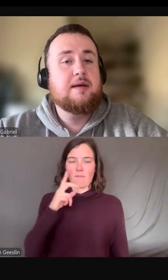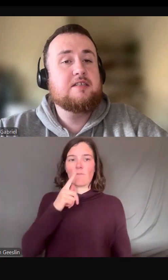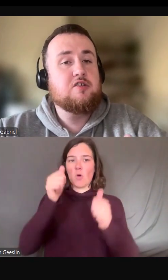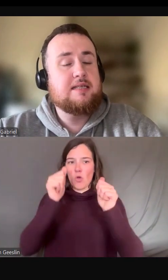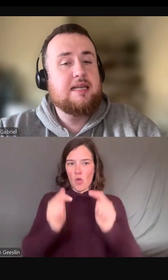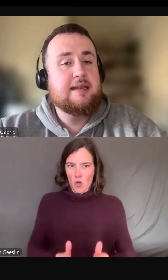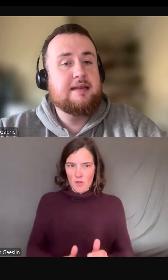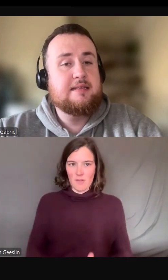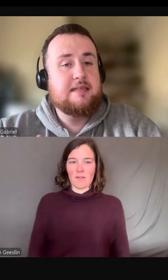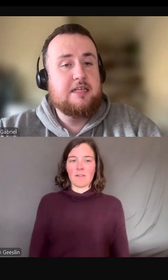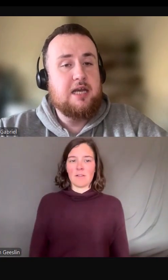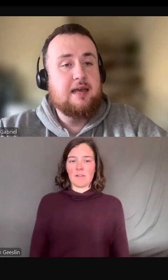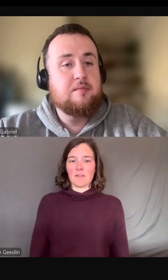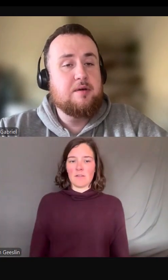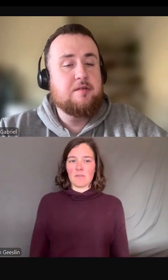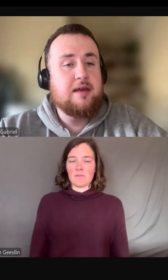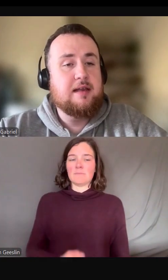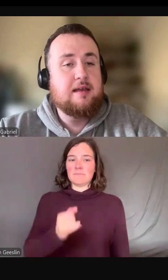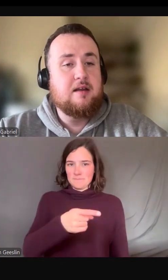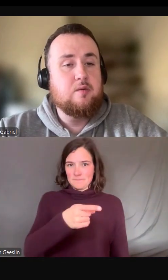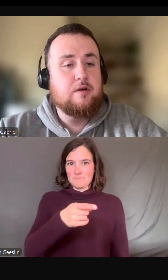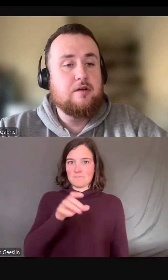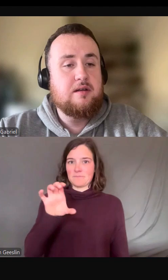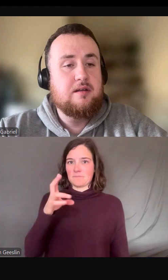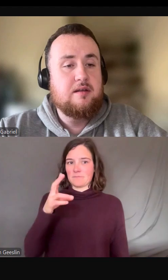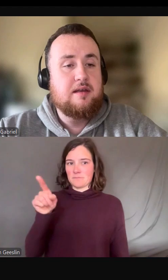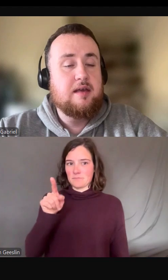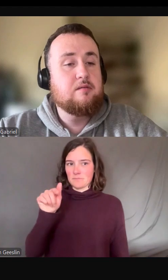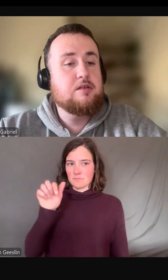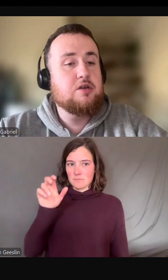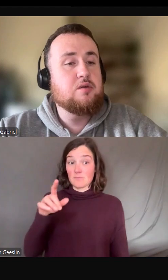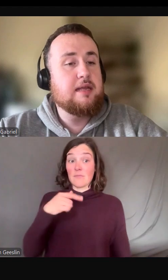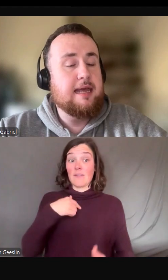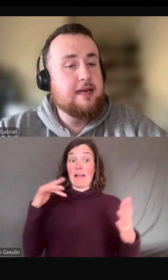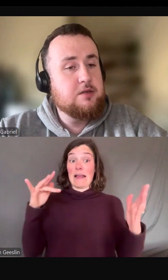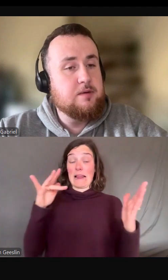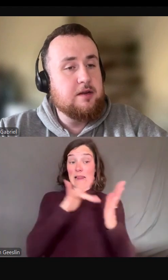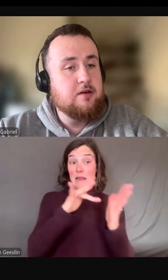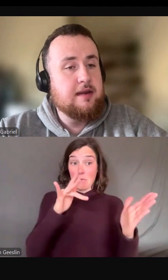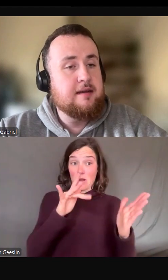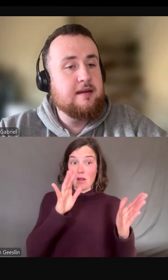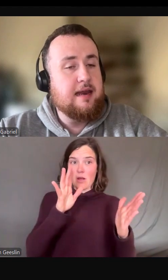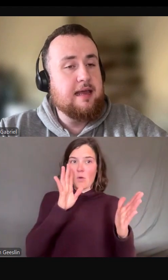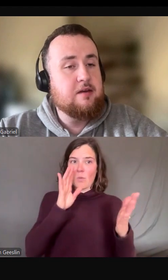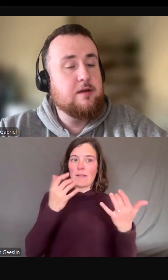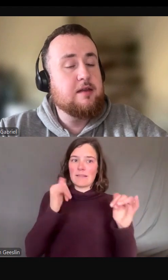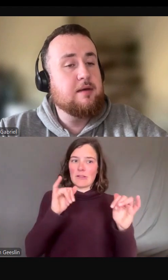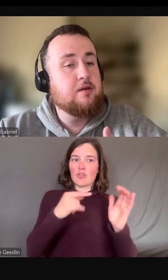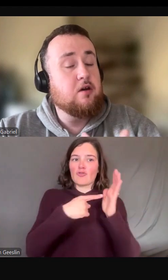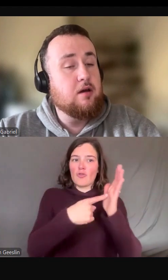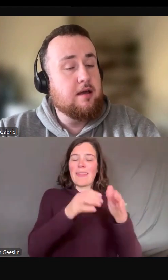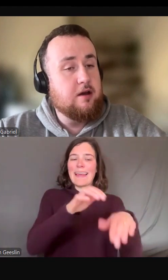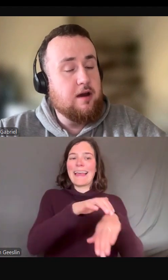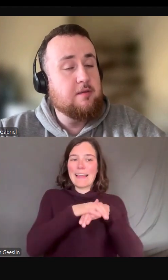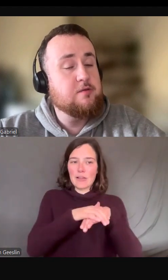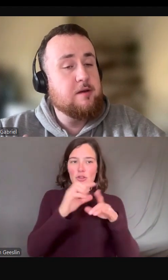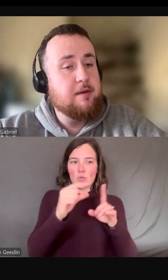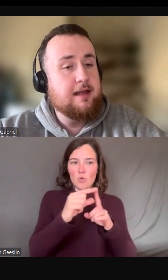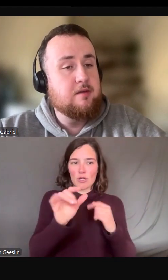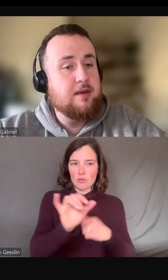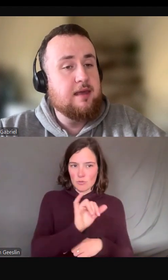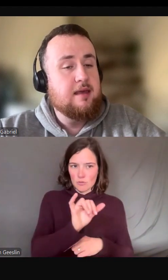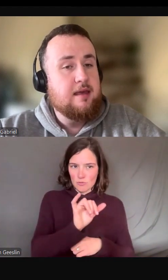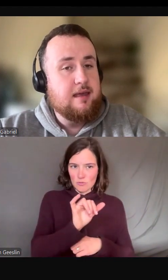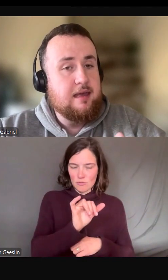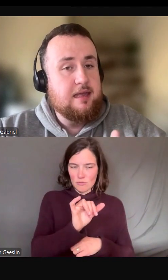now it's translated this into Czech, but if I click on the word, it will show the English one underneath, and I can read them out or have it read back